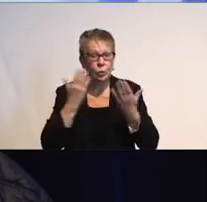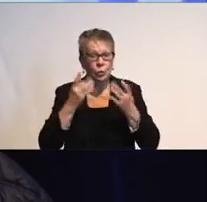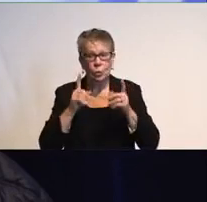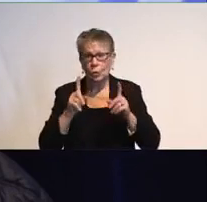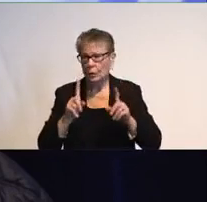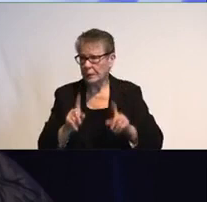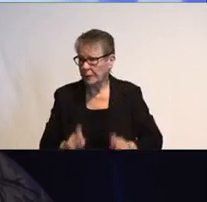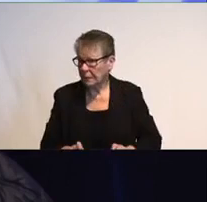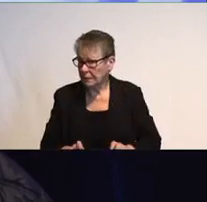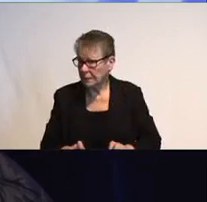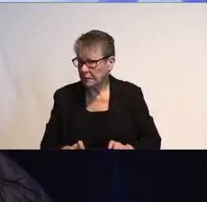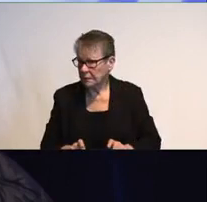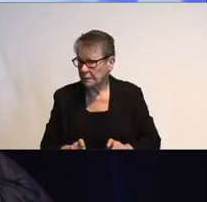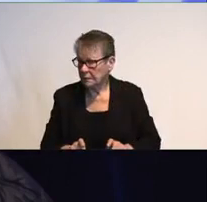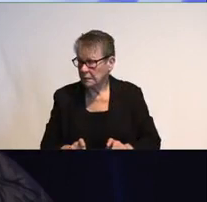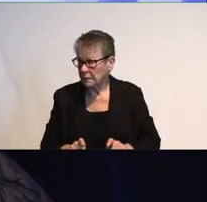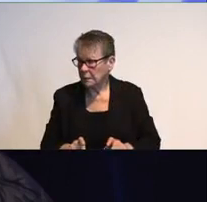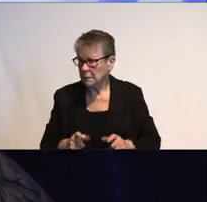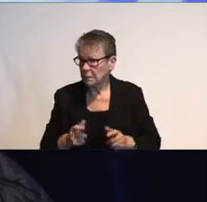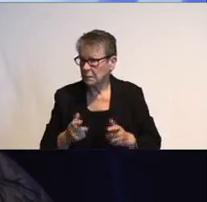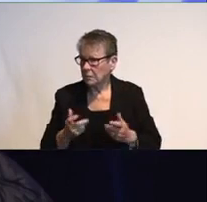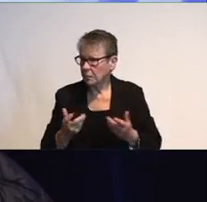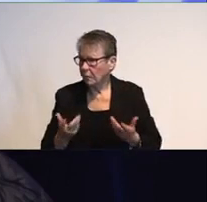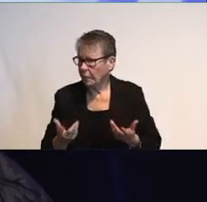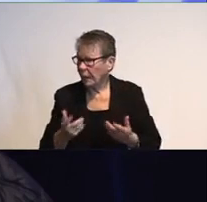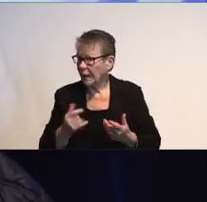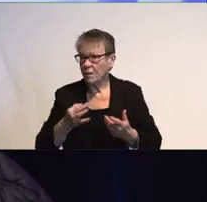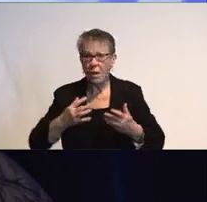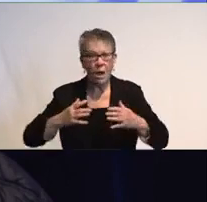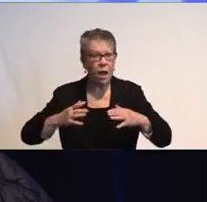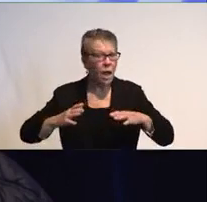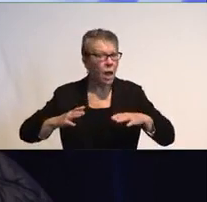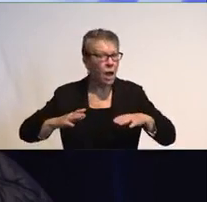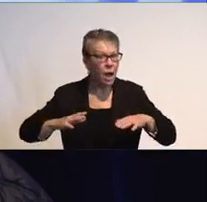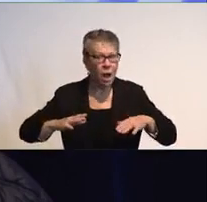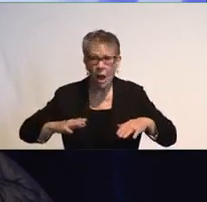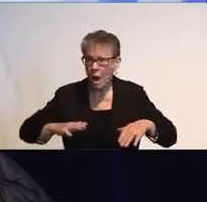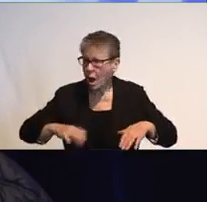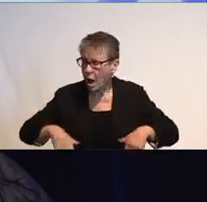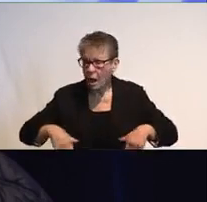day 10 if they haven't been tested for COVID-19.